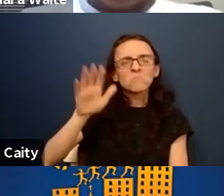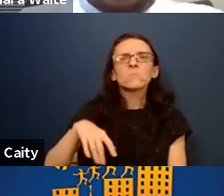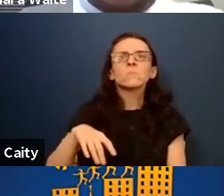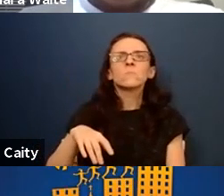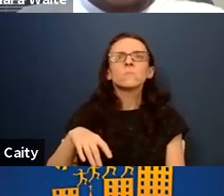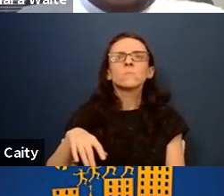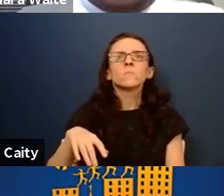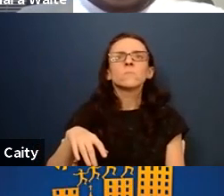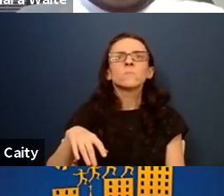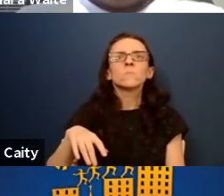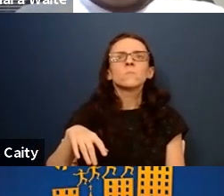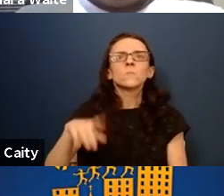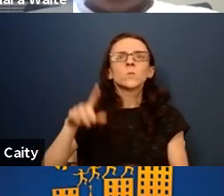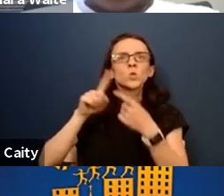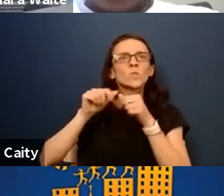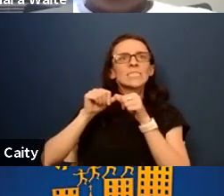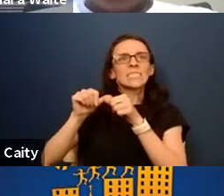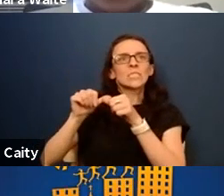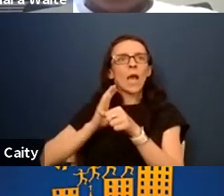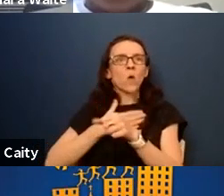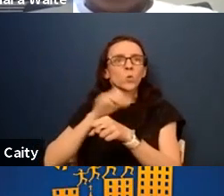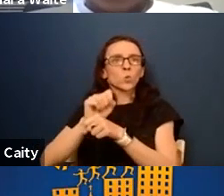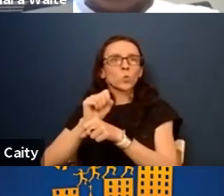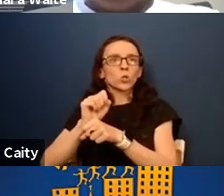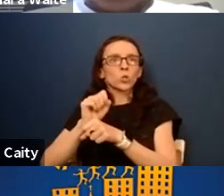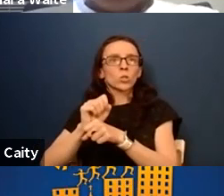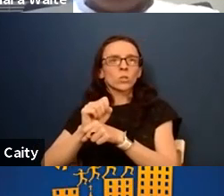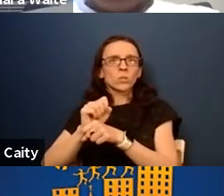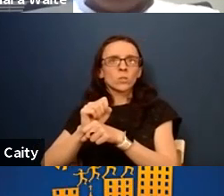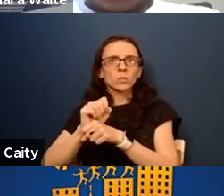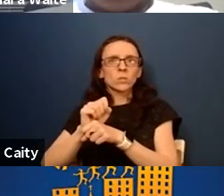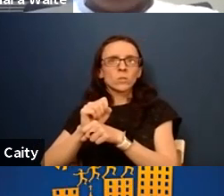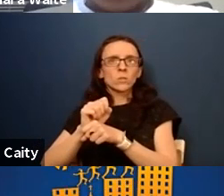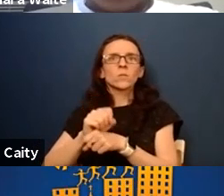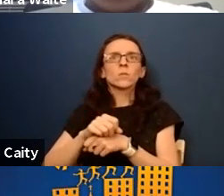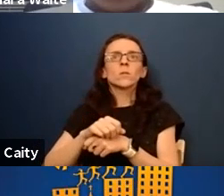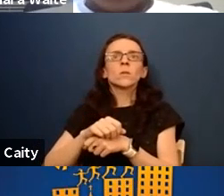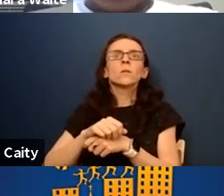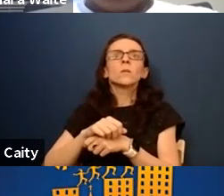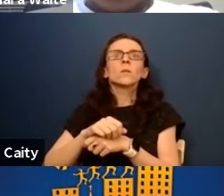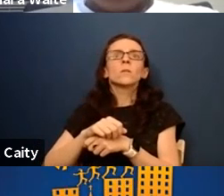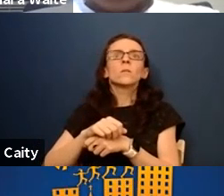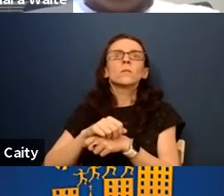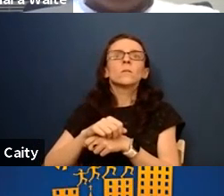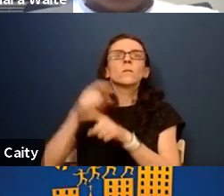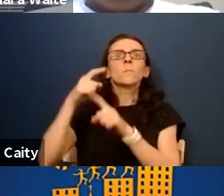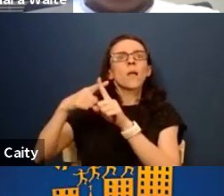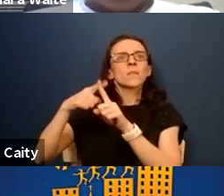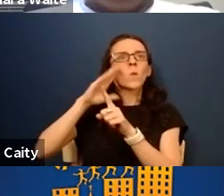not only continuing our work in this way, but we will also have some